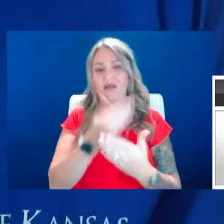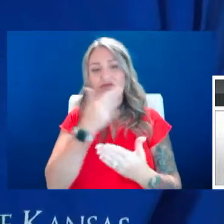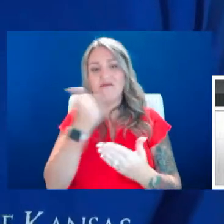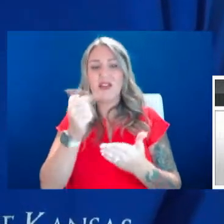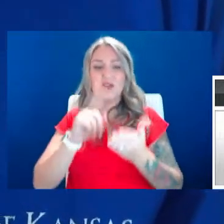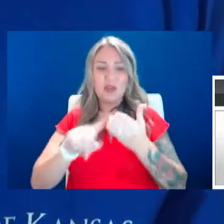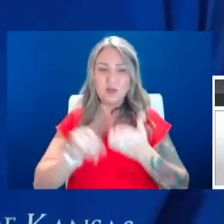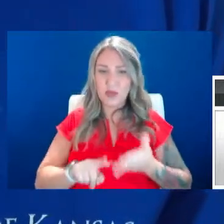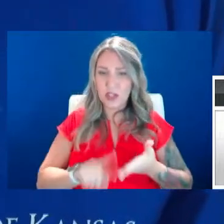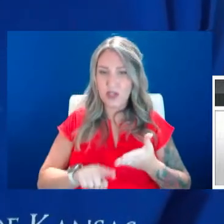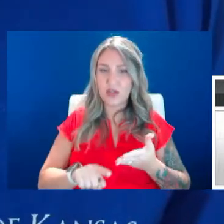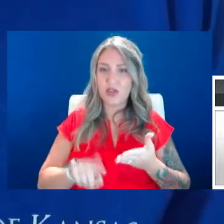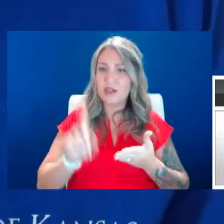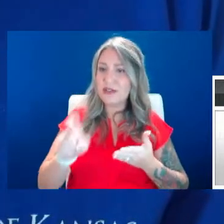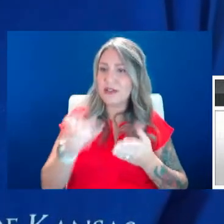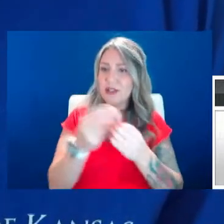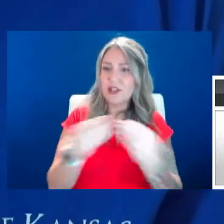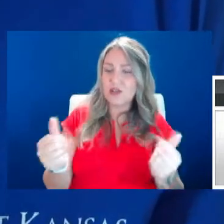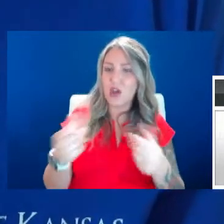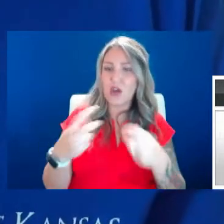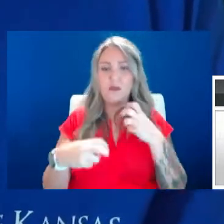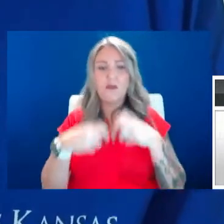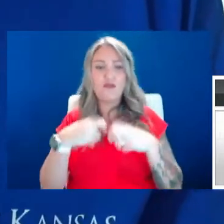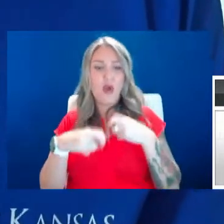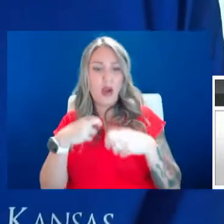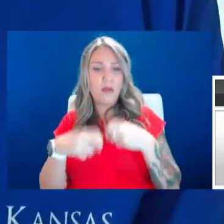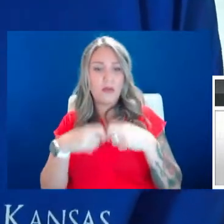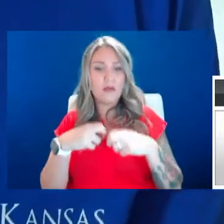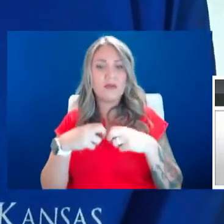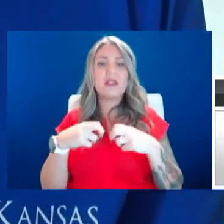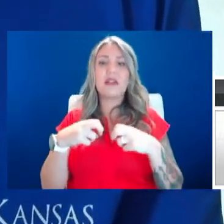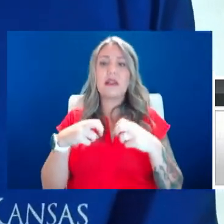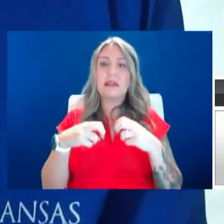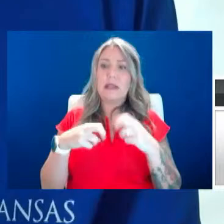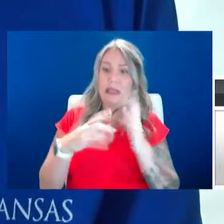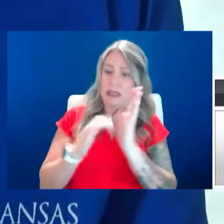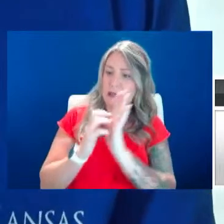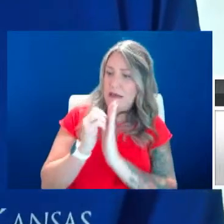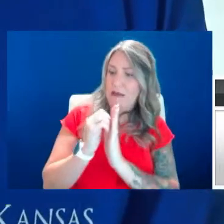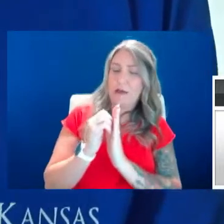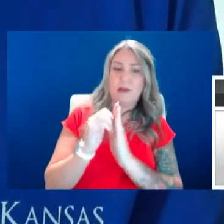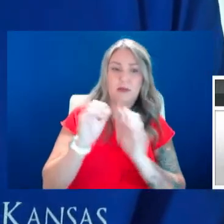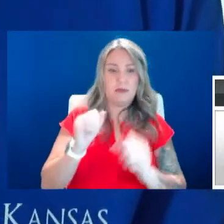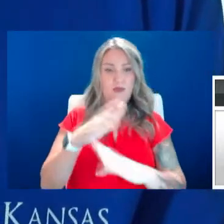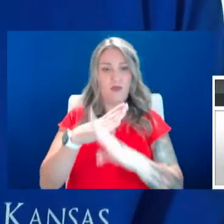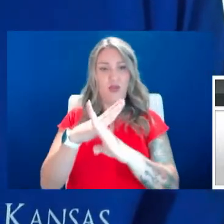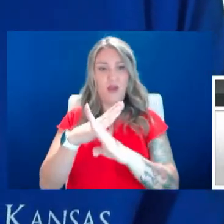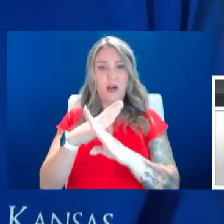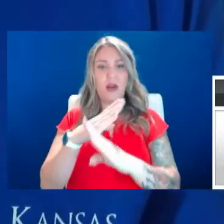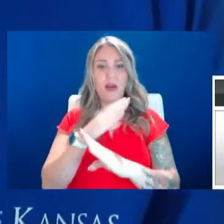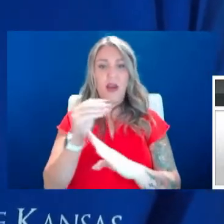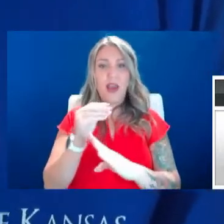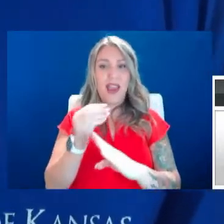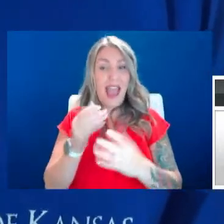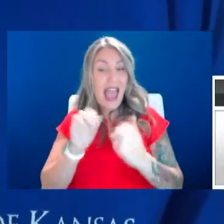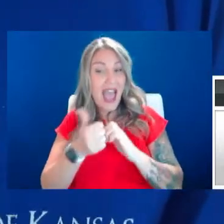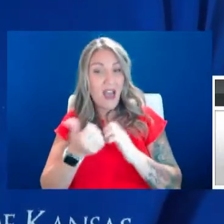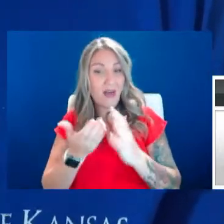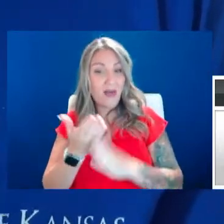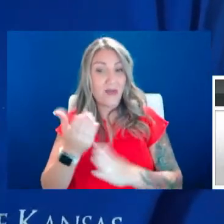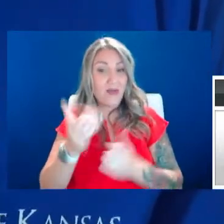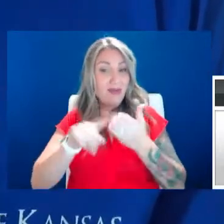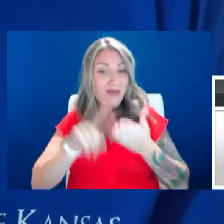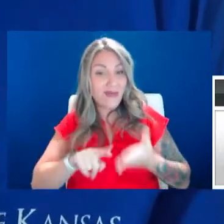to solve the problems that cancer presents, and that's going to happen through research, and it's going to happen faster through the